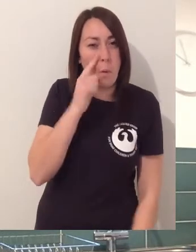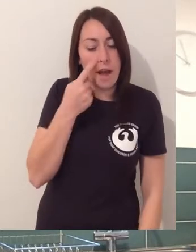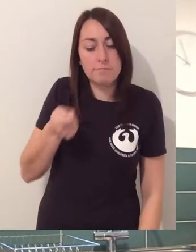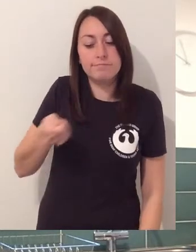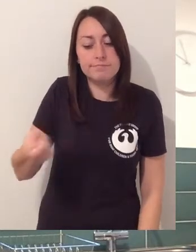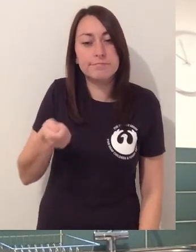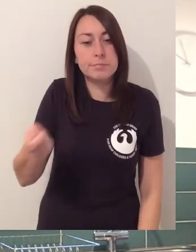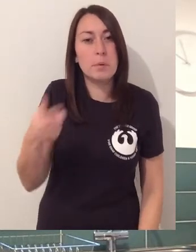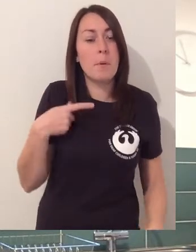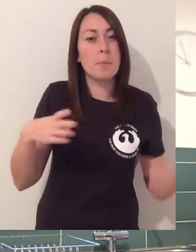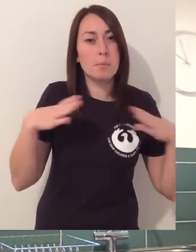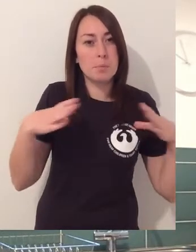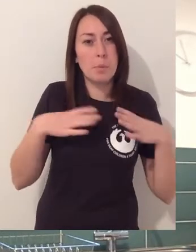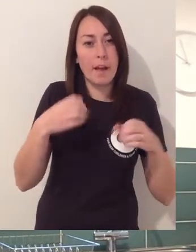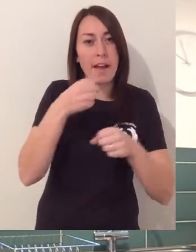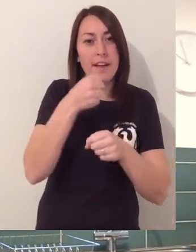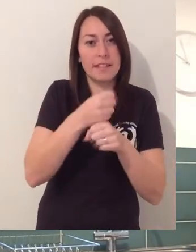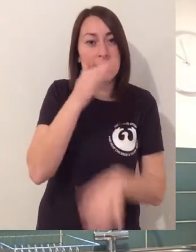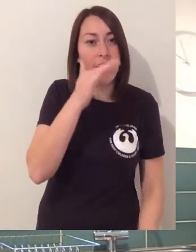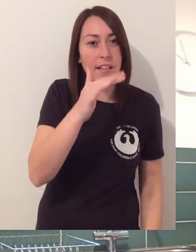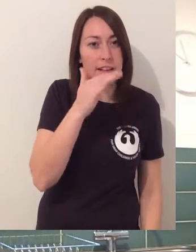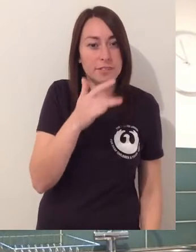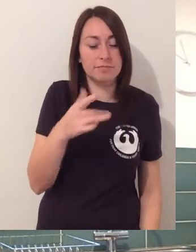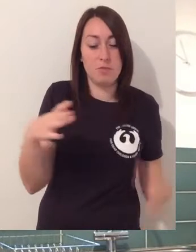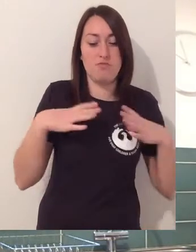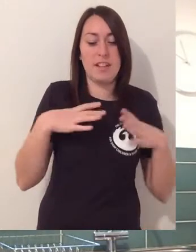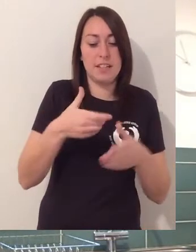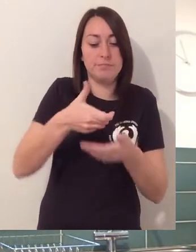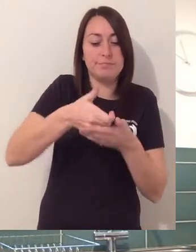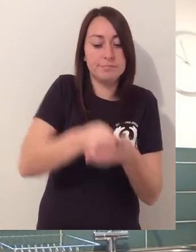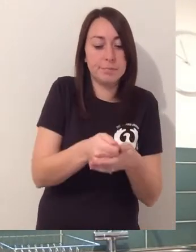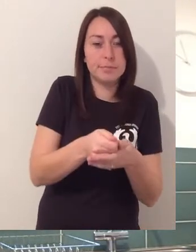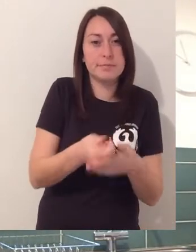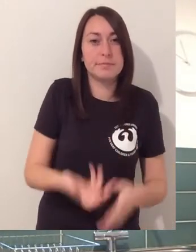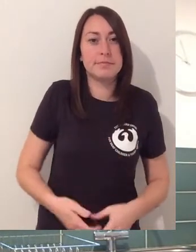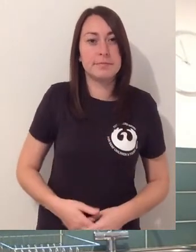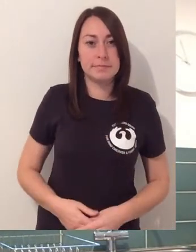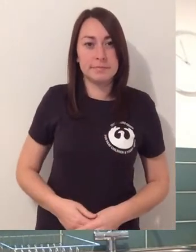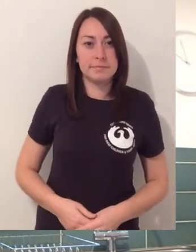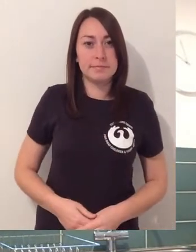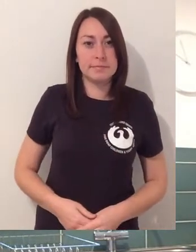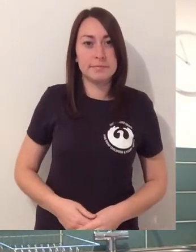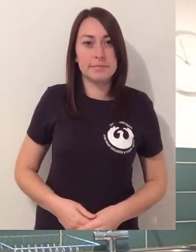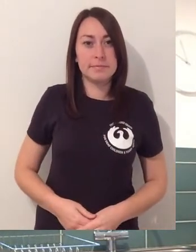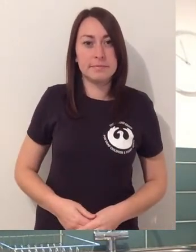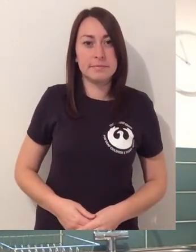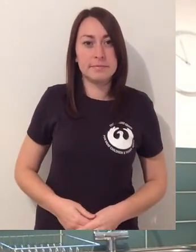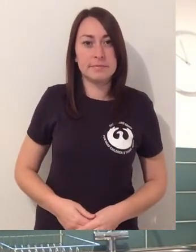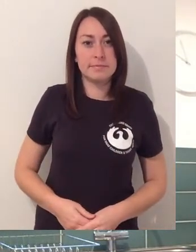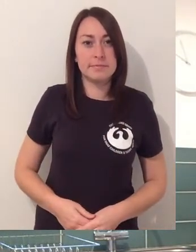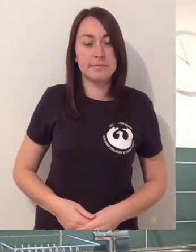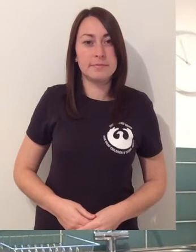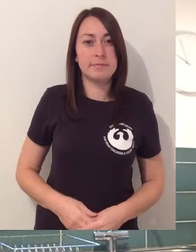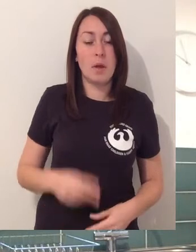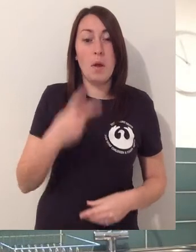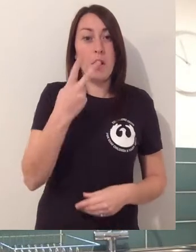I'm going to prepare the garlic ready to crush into the frying pan. So what you're going to want to do is get